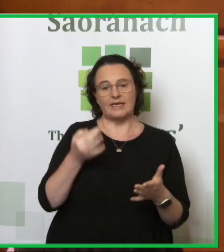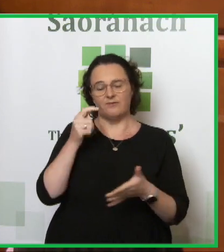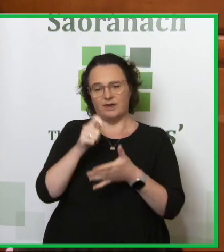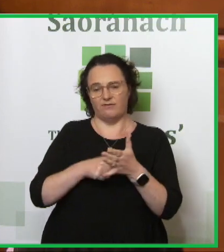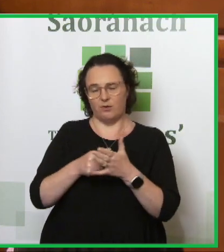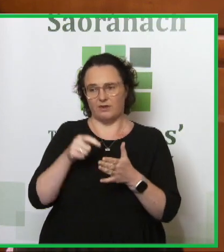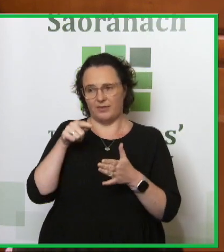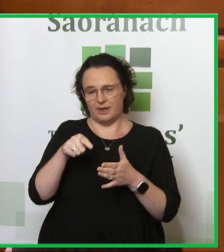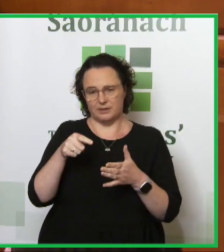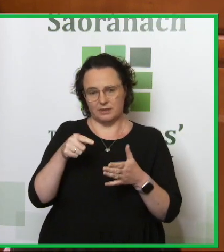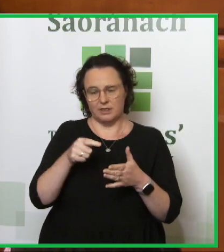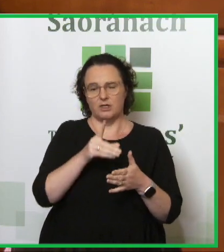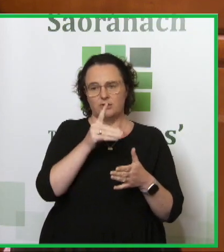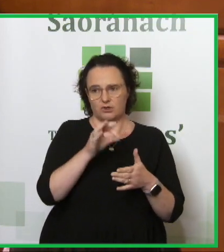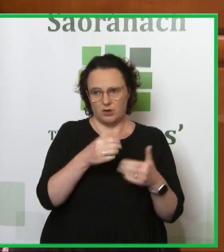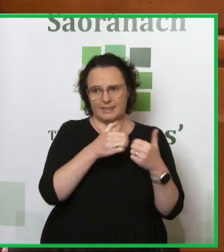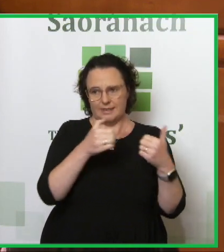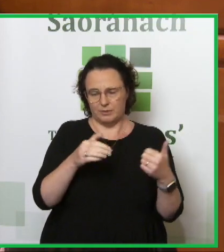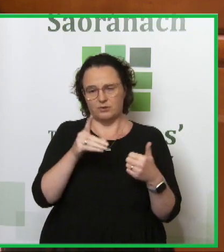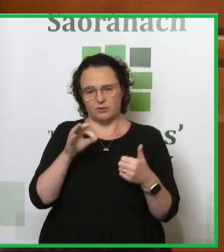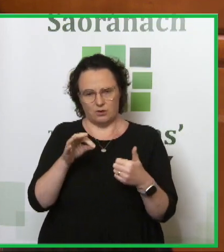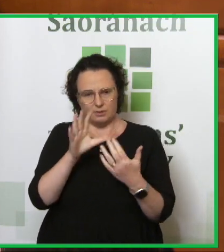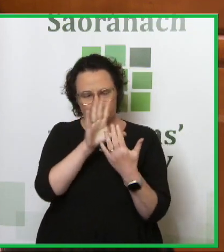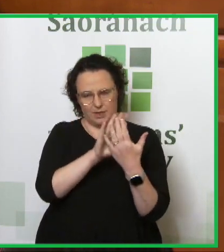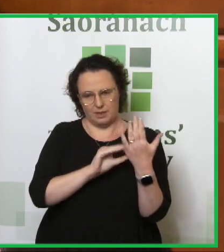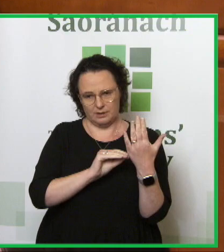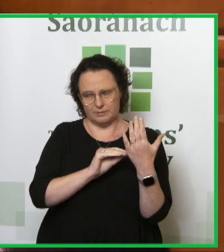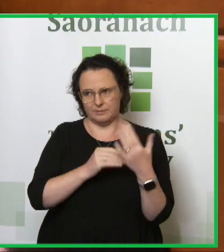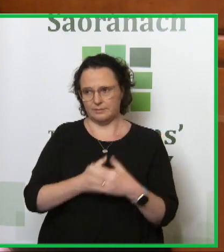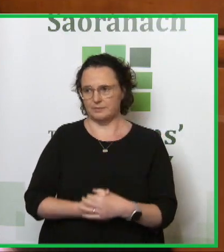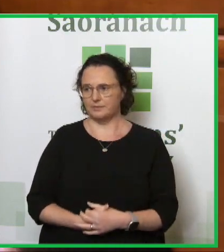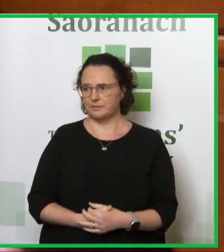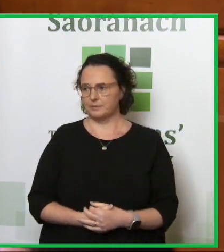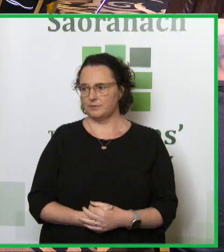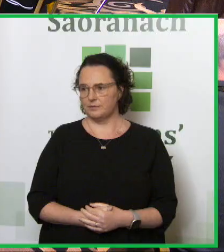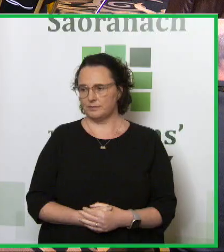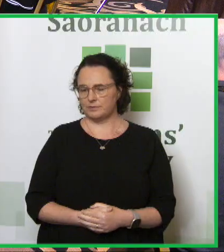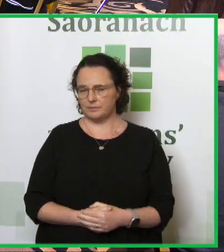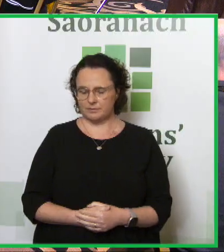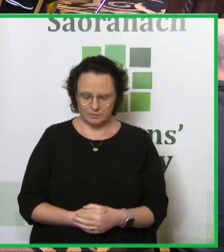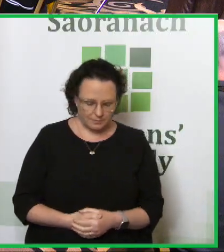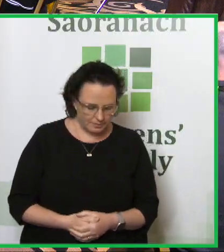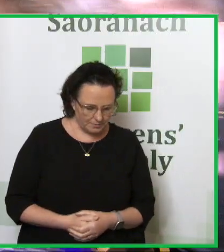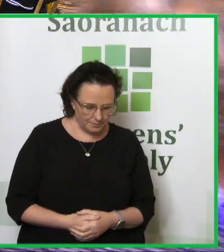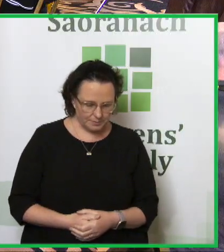this drug by drug model. Yeah, and it would